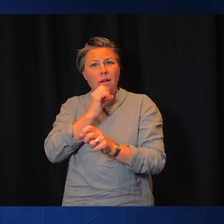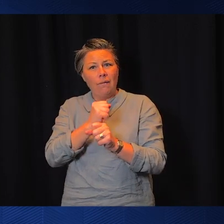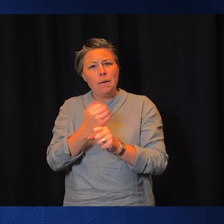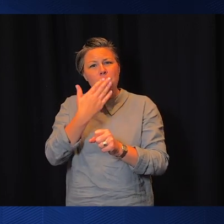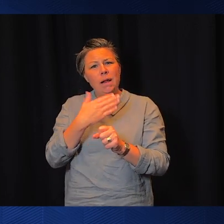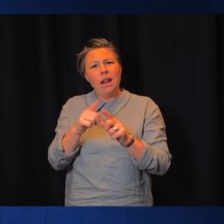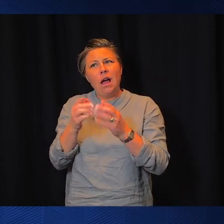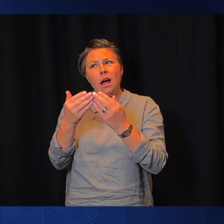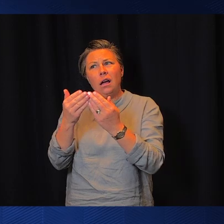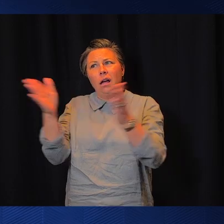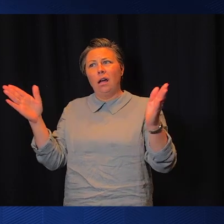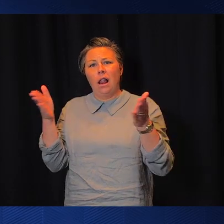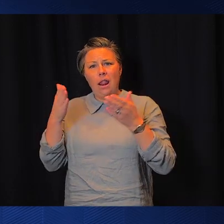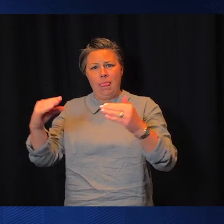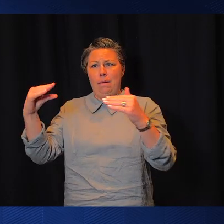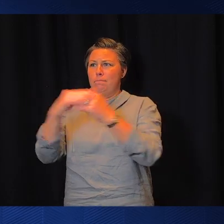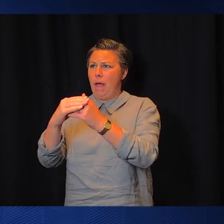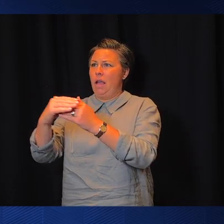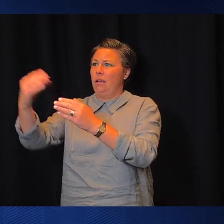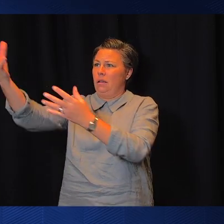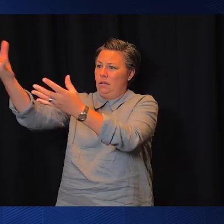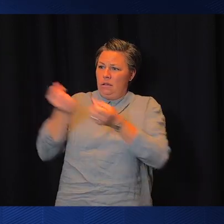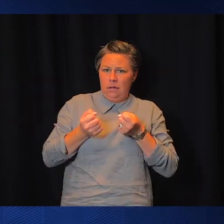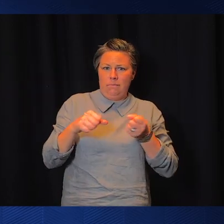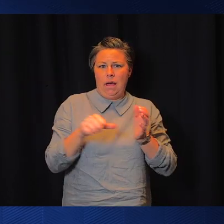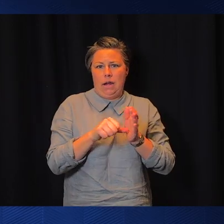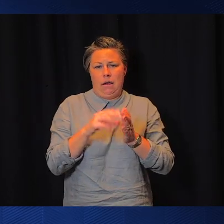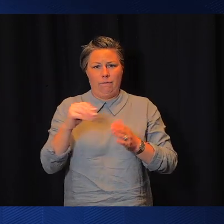bargain direct funding to local CSOs? Thank you.